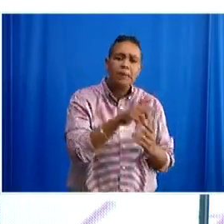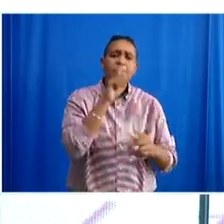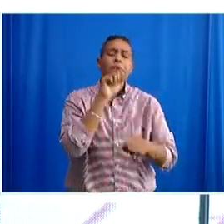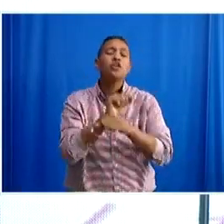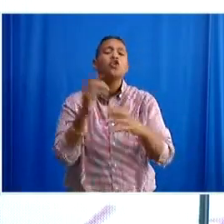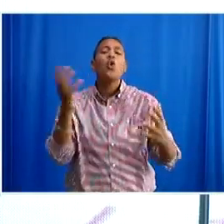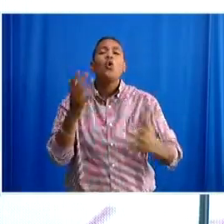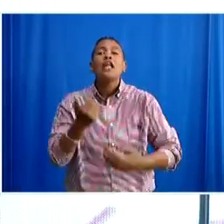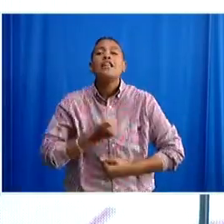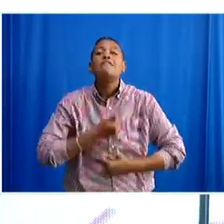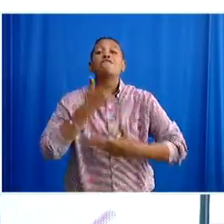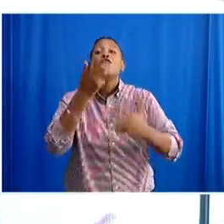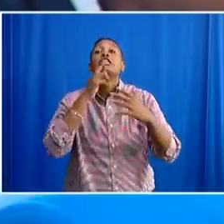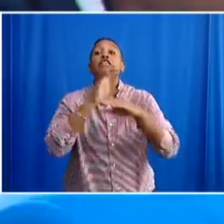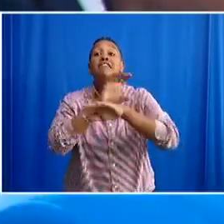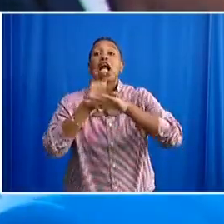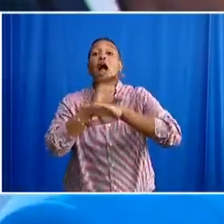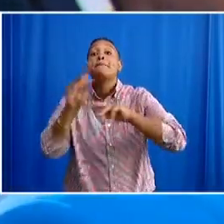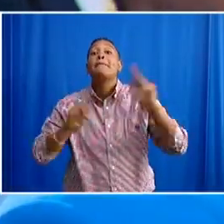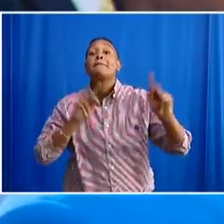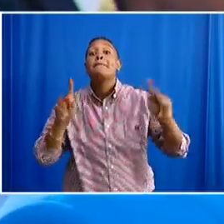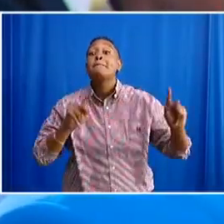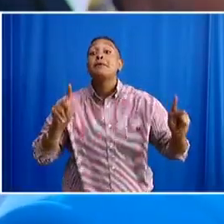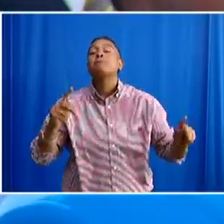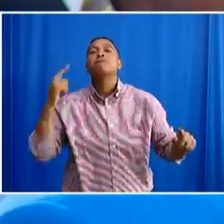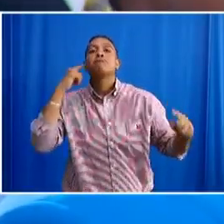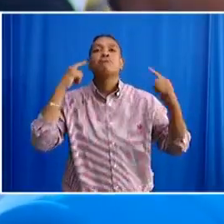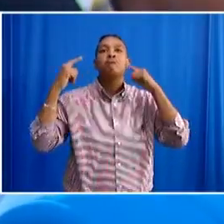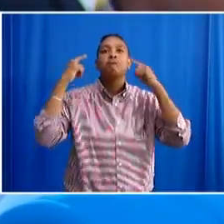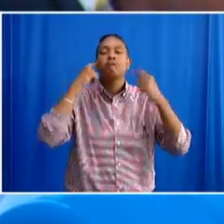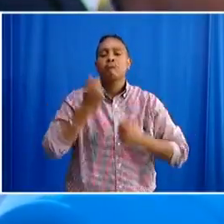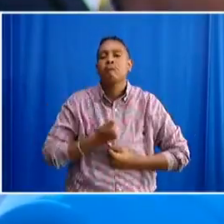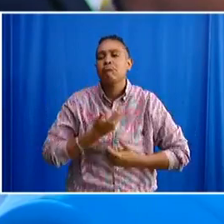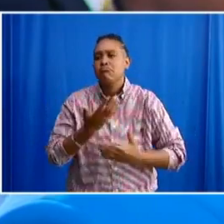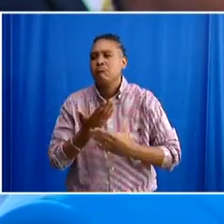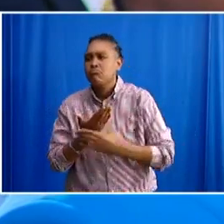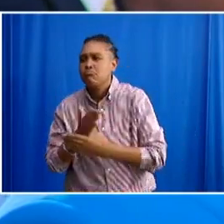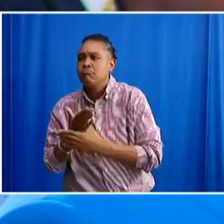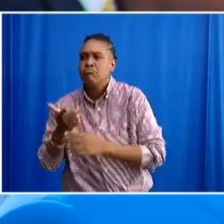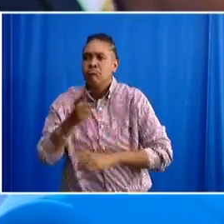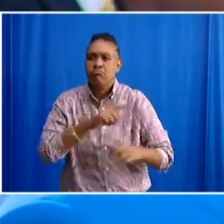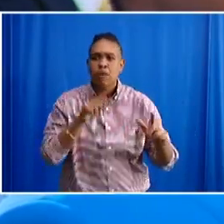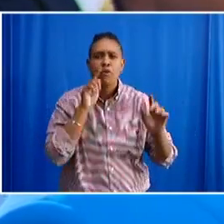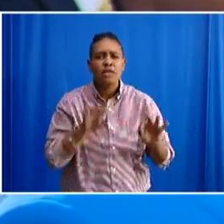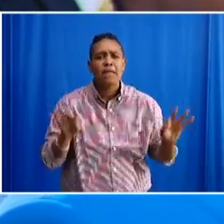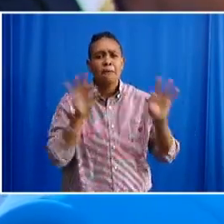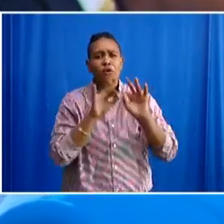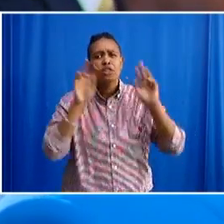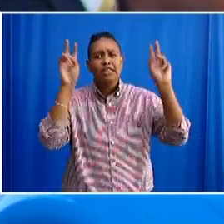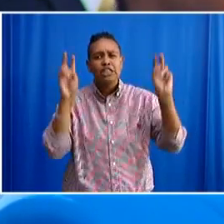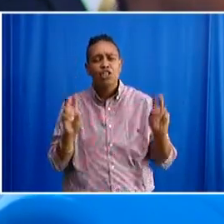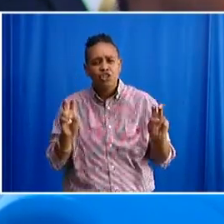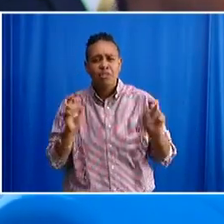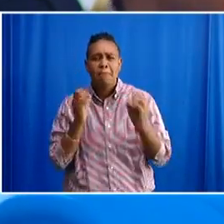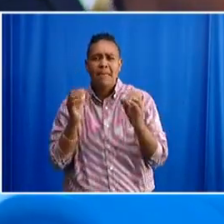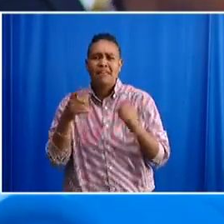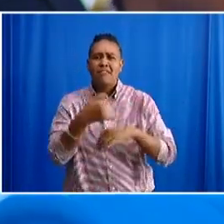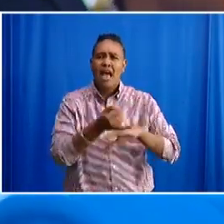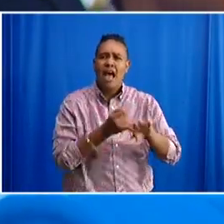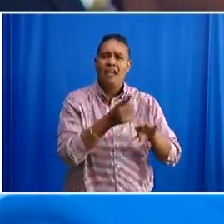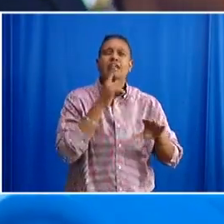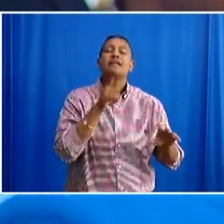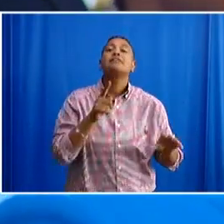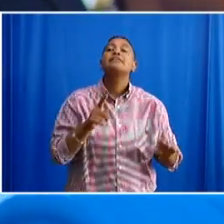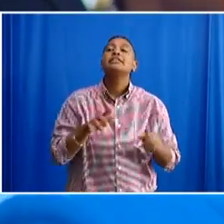the voices of the Caribbean people are heard about this important matter. For many of these islands and territories, it's a matter of